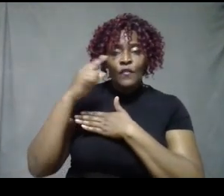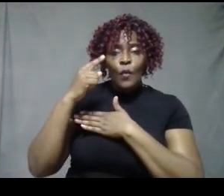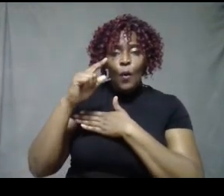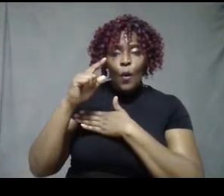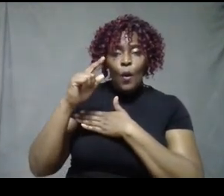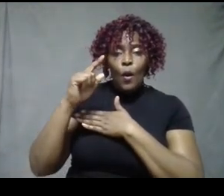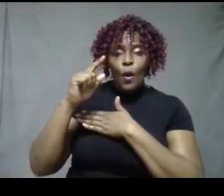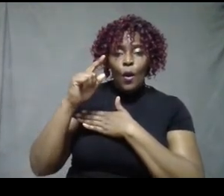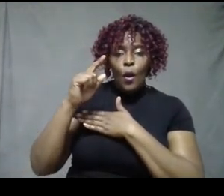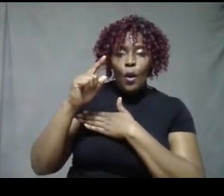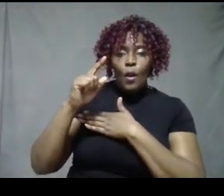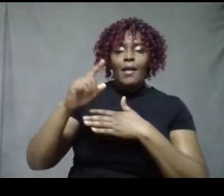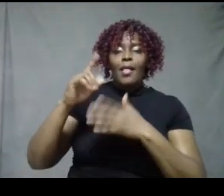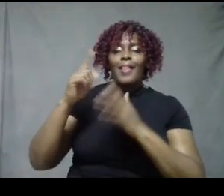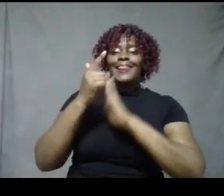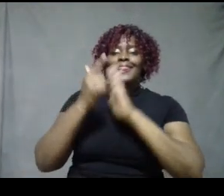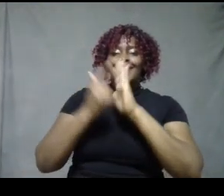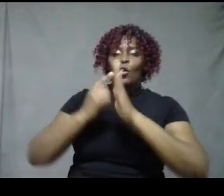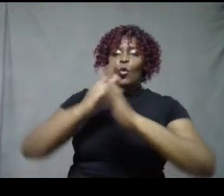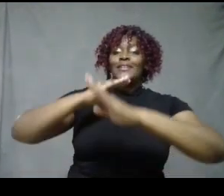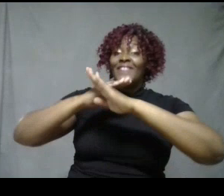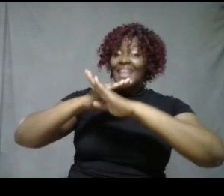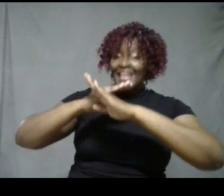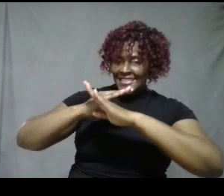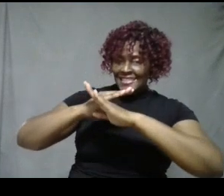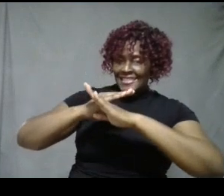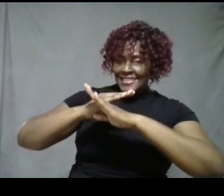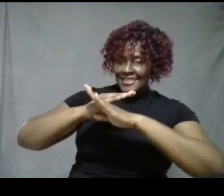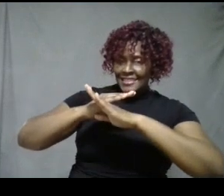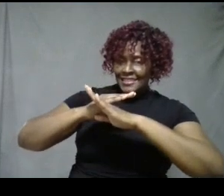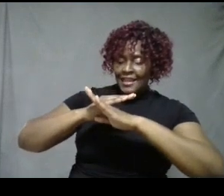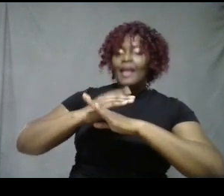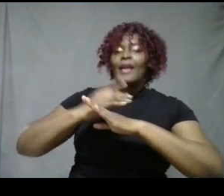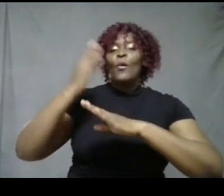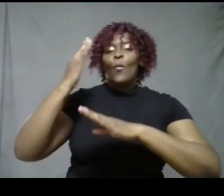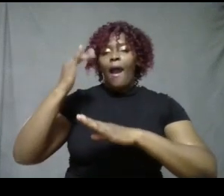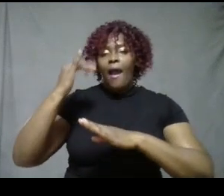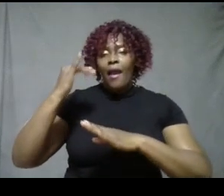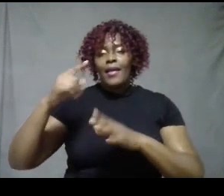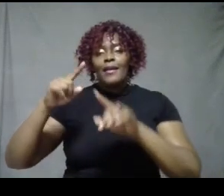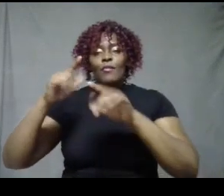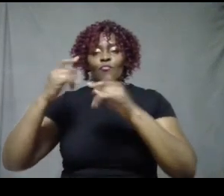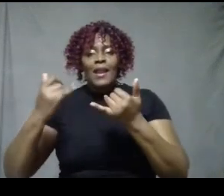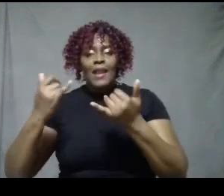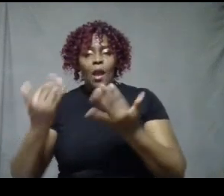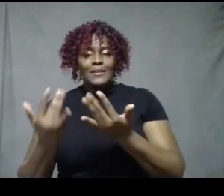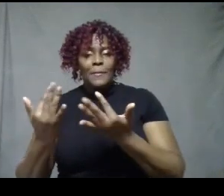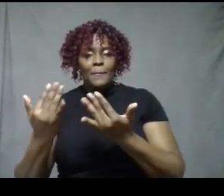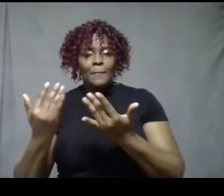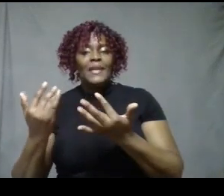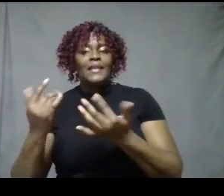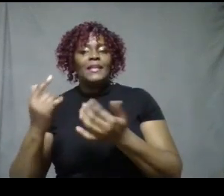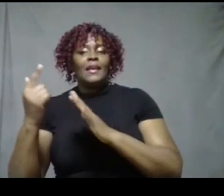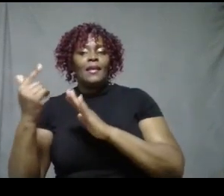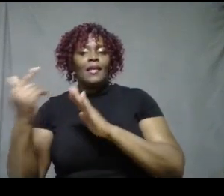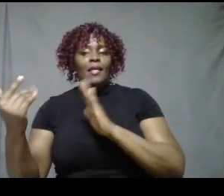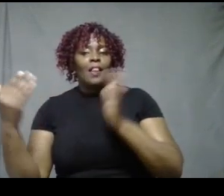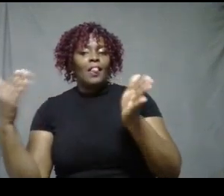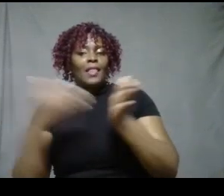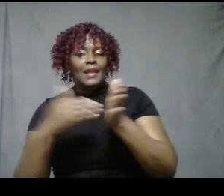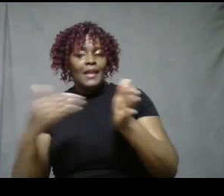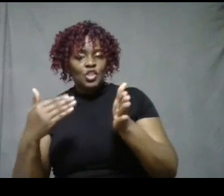its defense for the also pending litigation brought by E2L against the